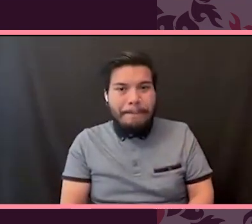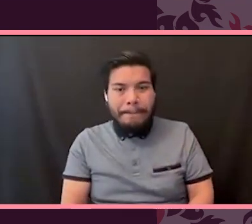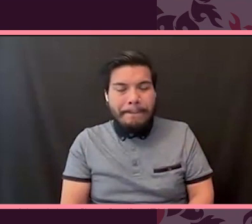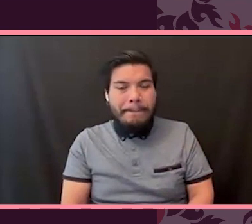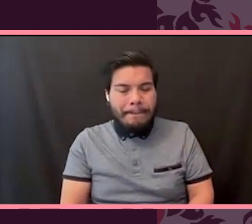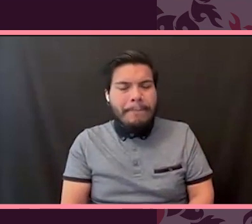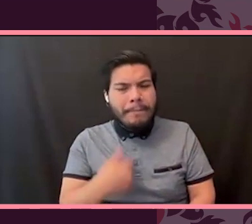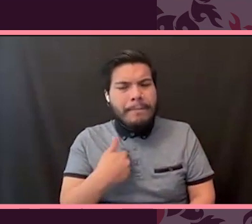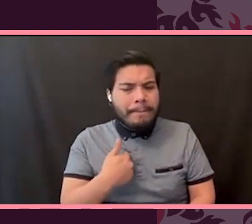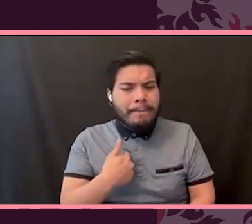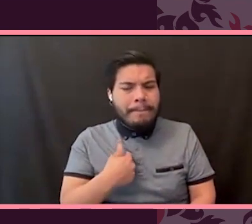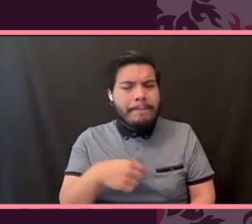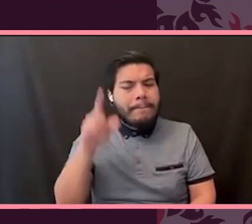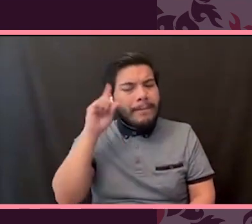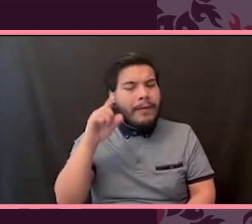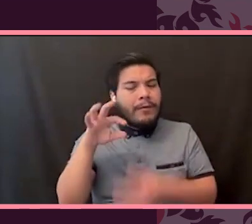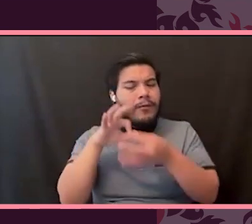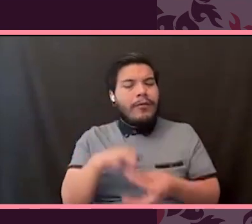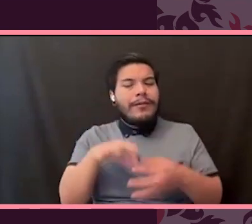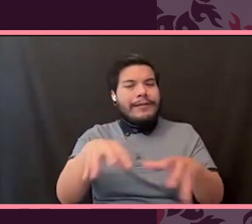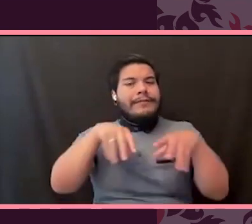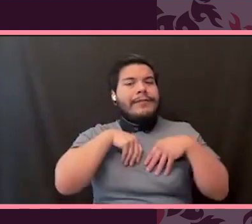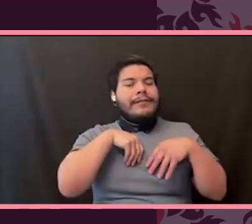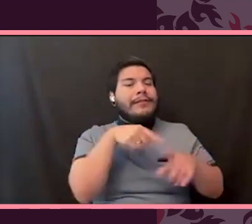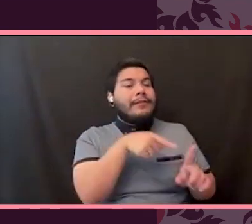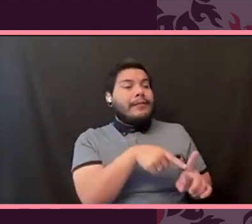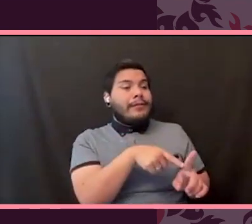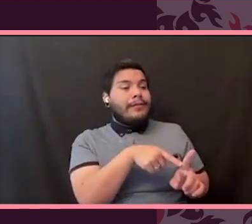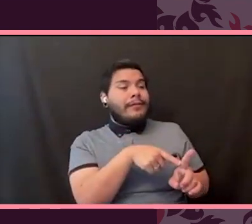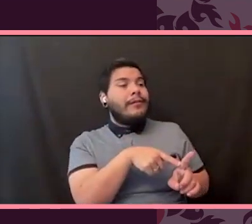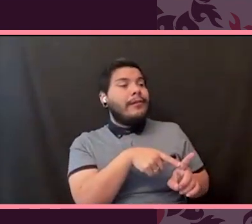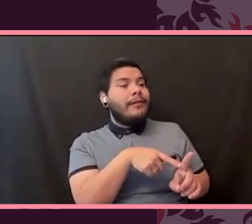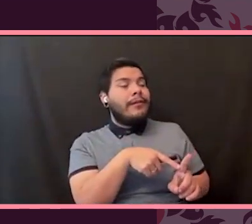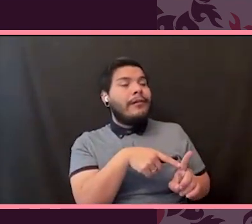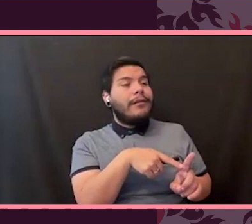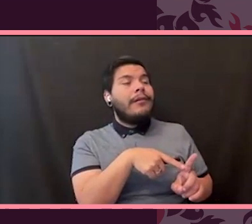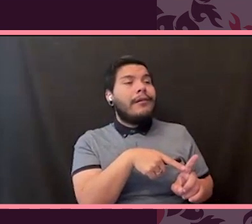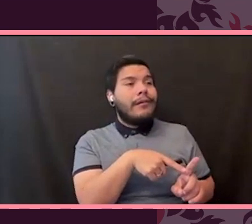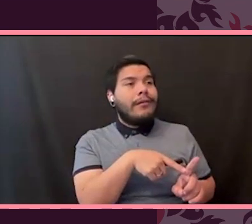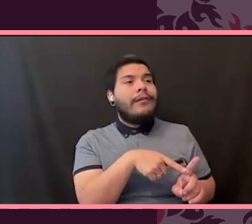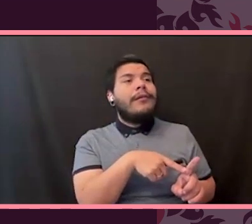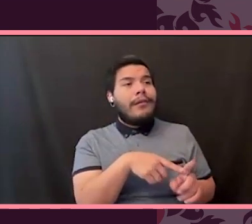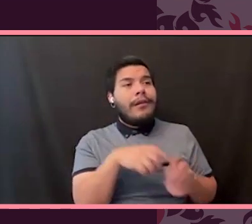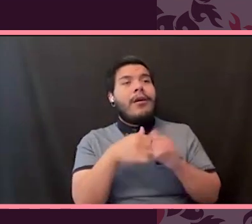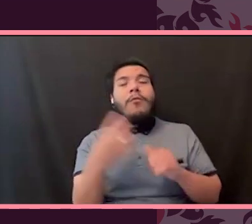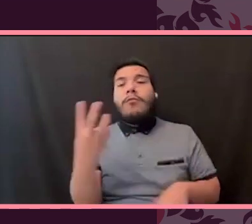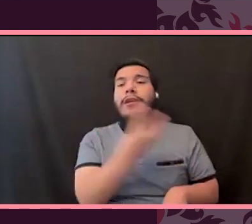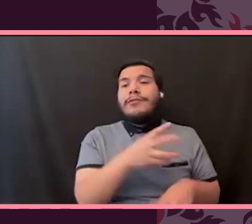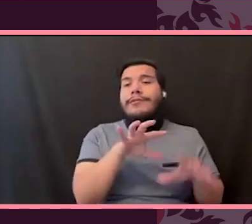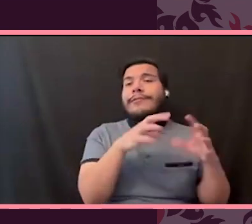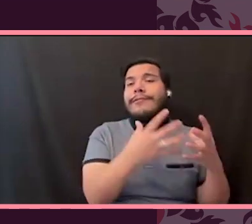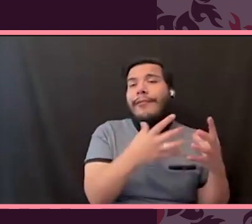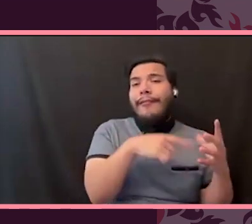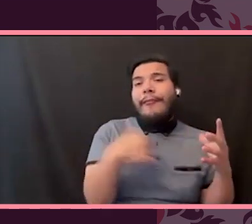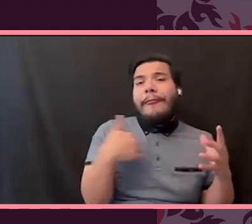think for acceptance part, I think the way, especially Western society, we tend to